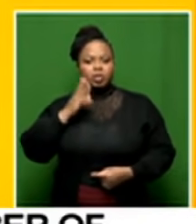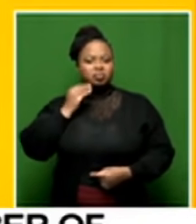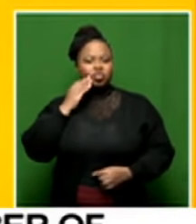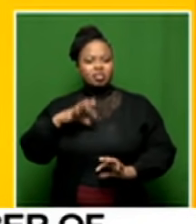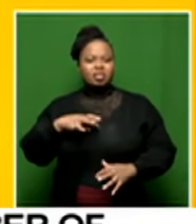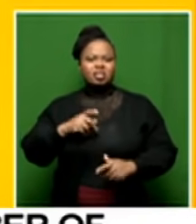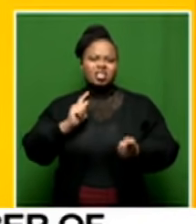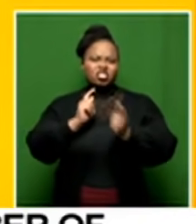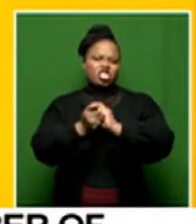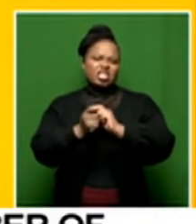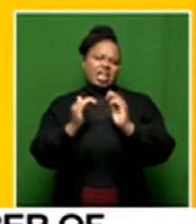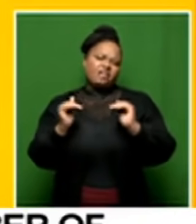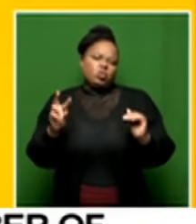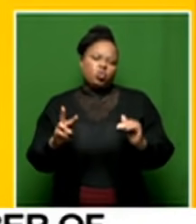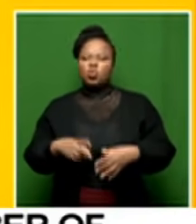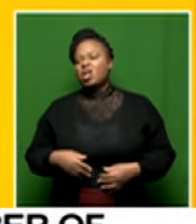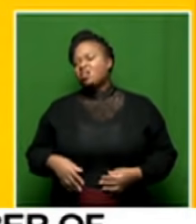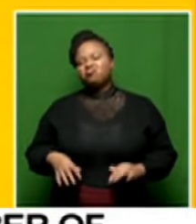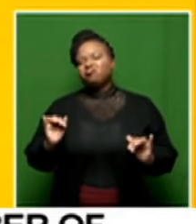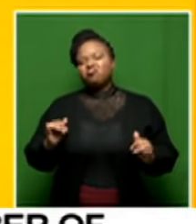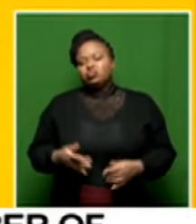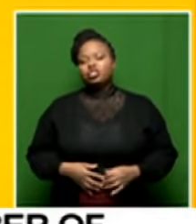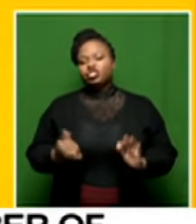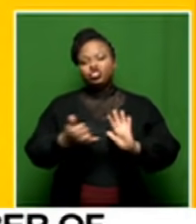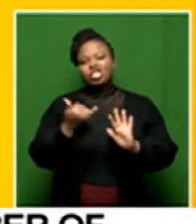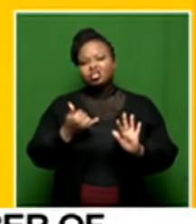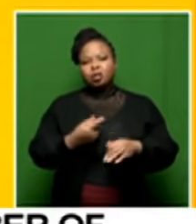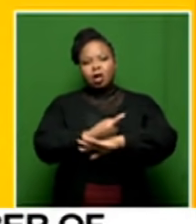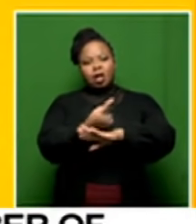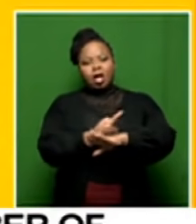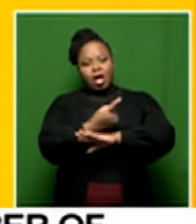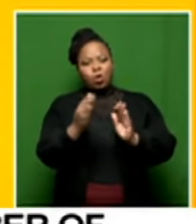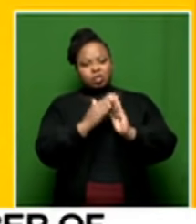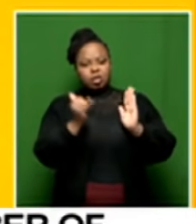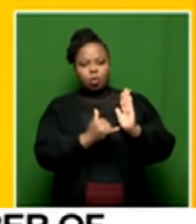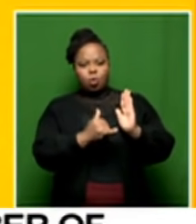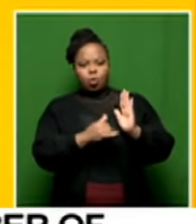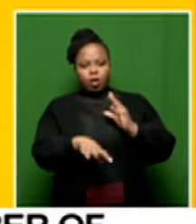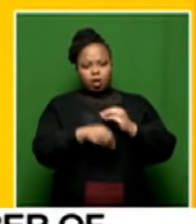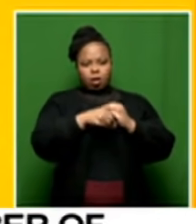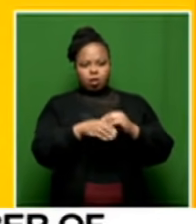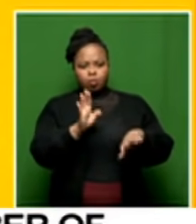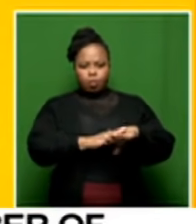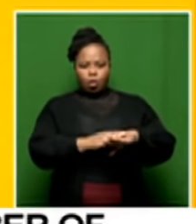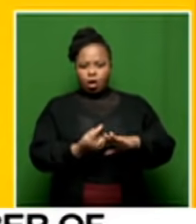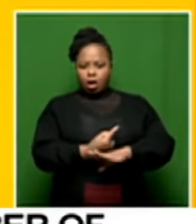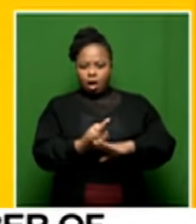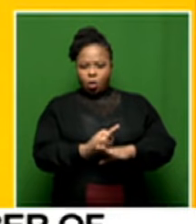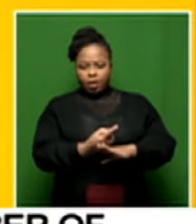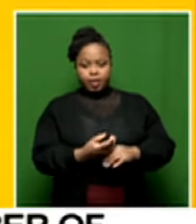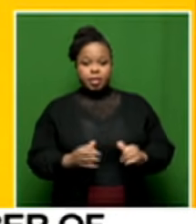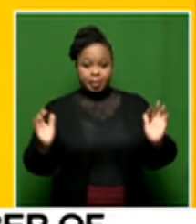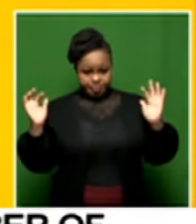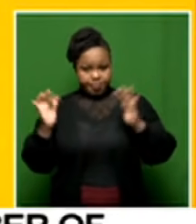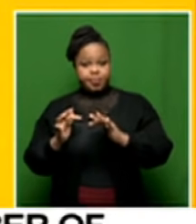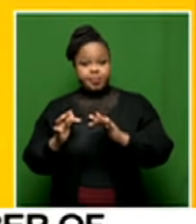adjusted ones. I mean, there's nothing too dramatic. I mean, we've just pulled the curfew through an hour earlier, and then obviously the gathering